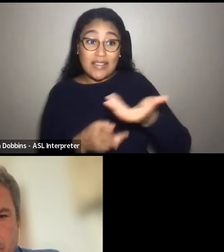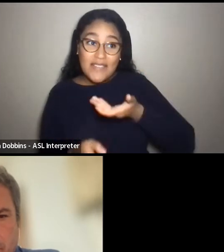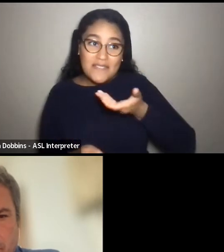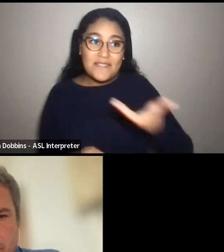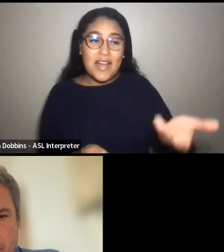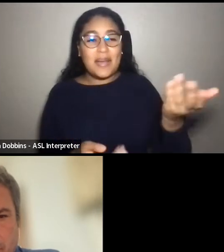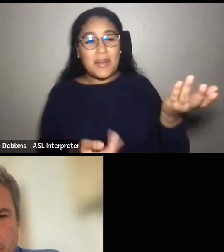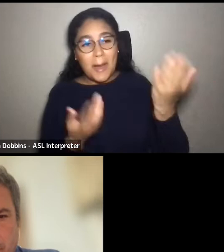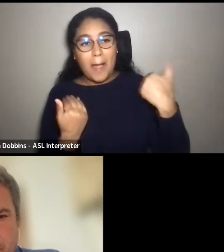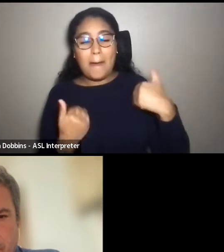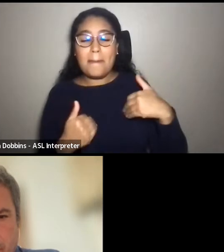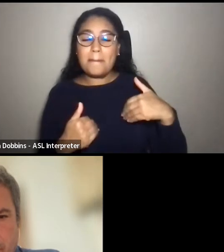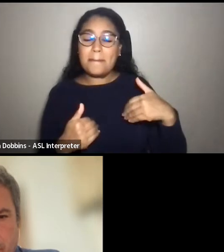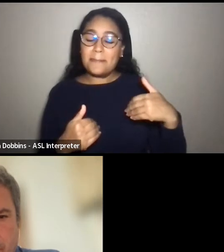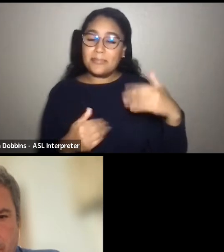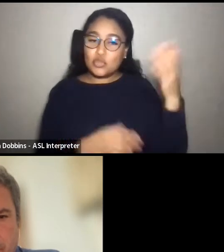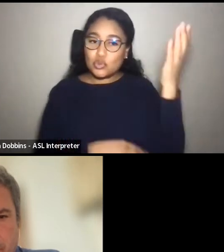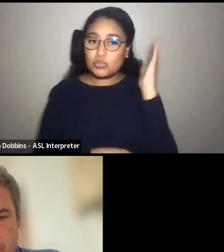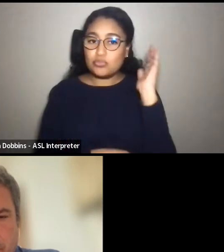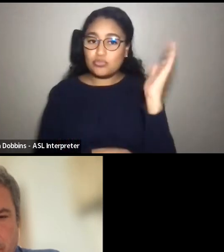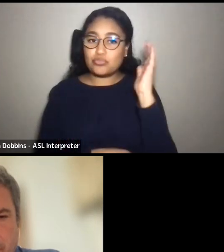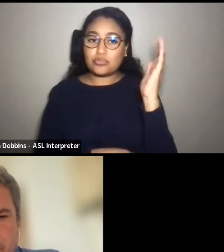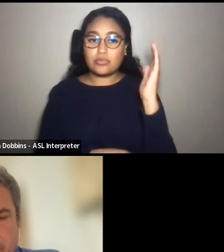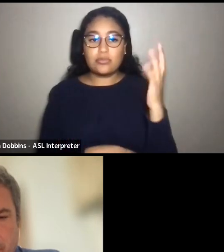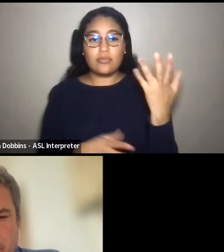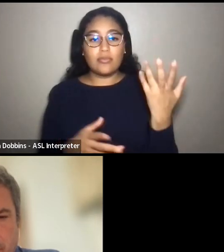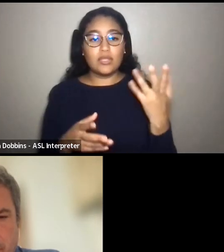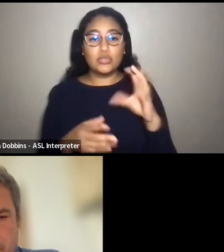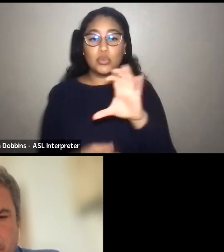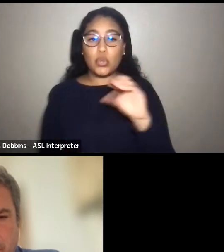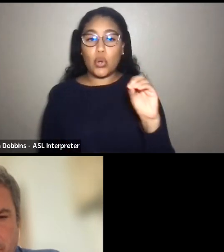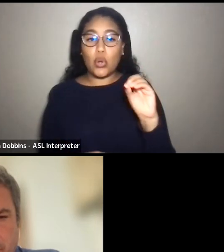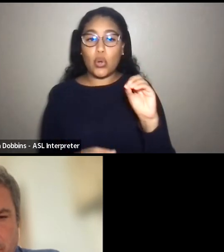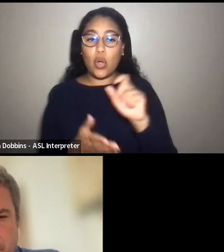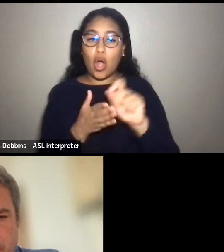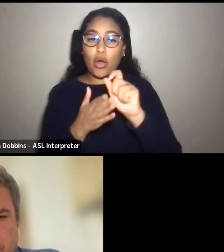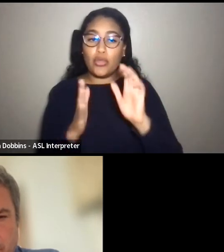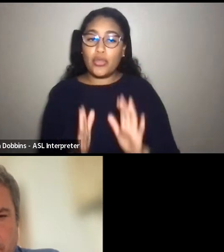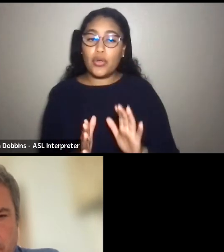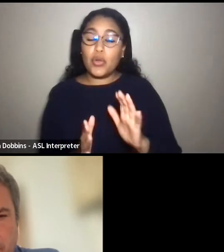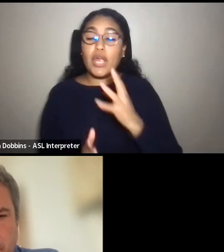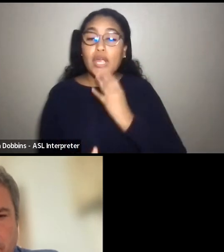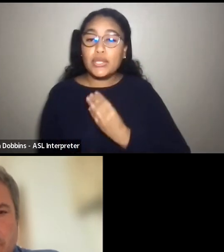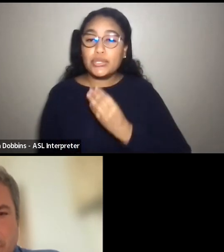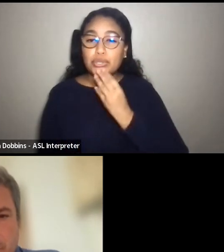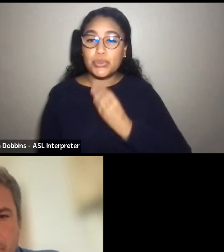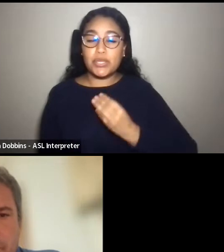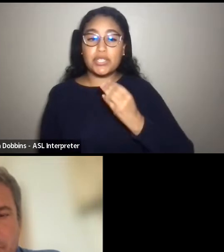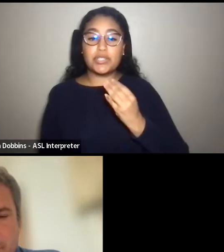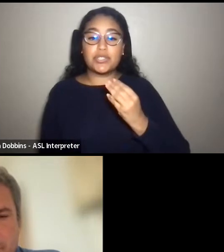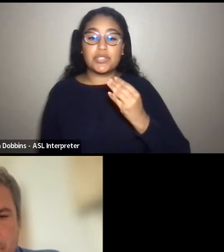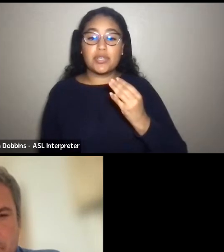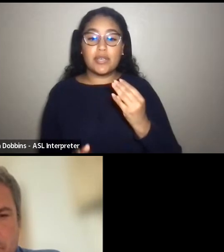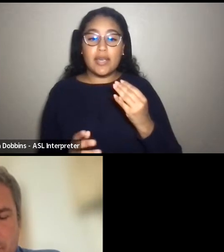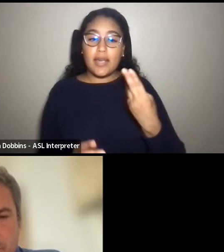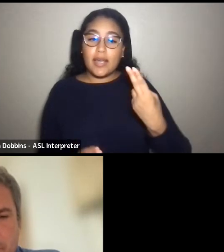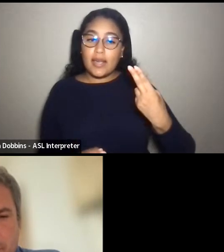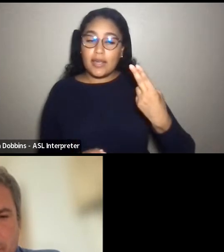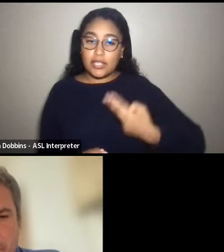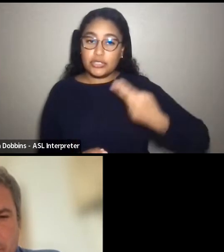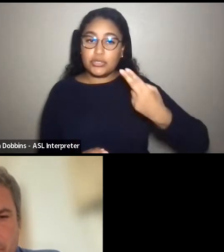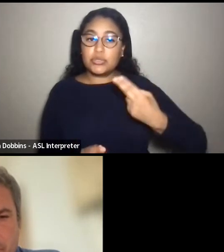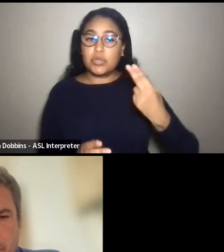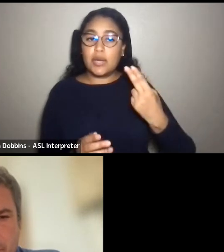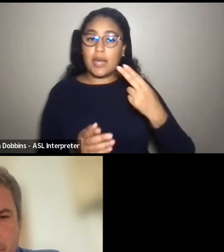here. You invited him to co-author a Jewish American Heritage Month proclamation, which now